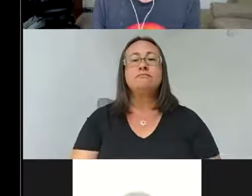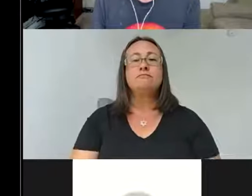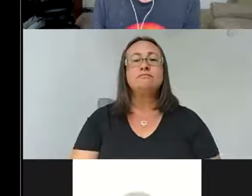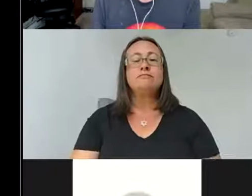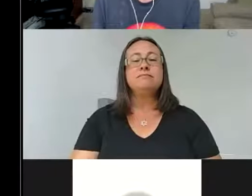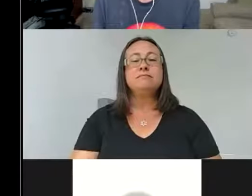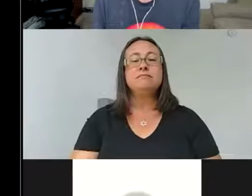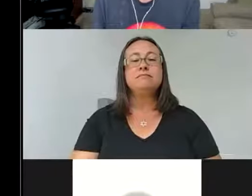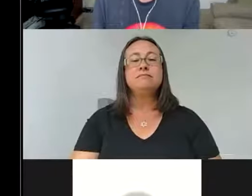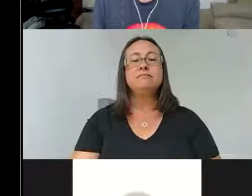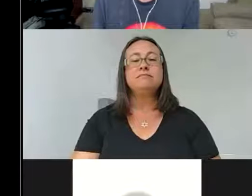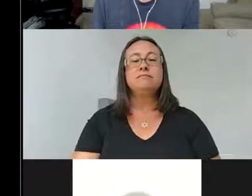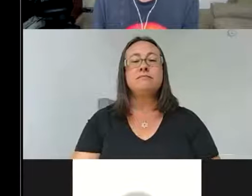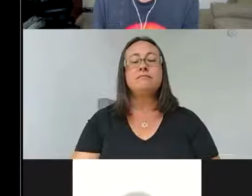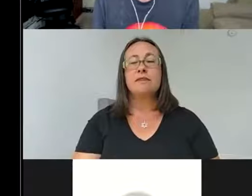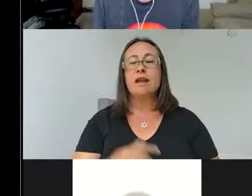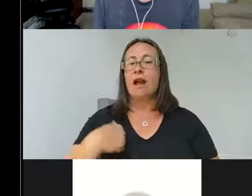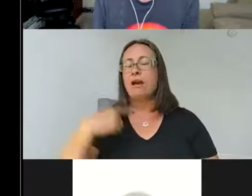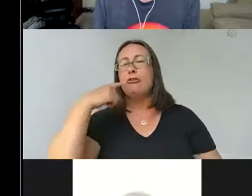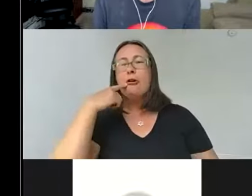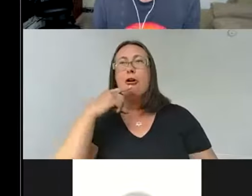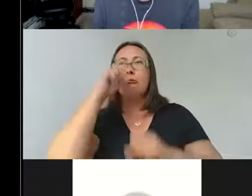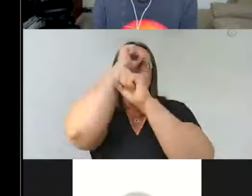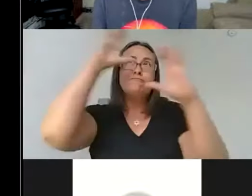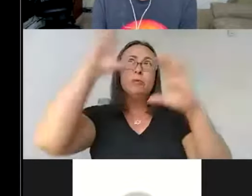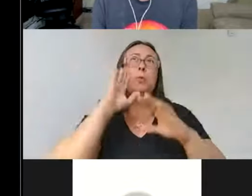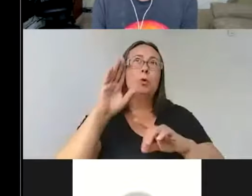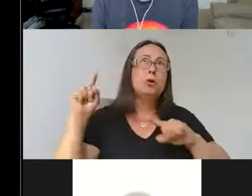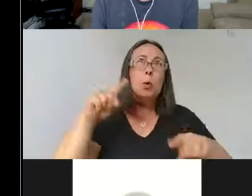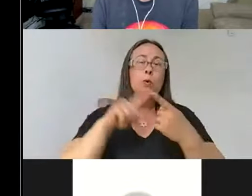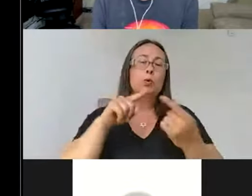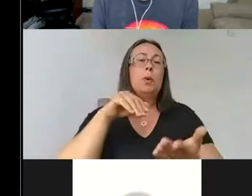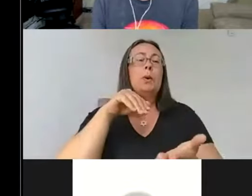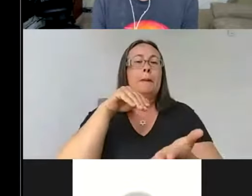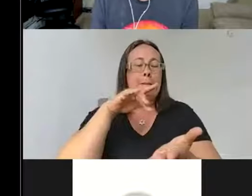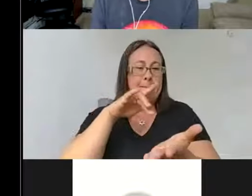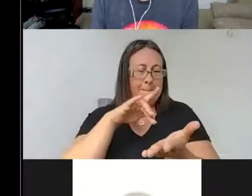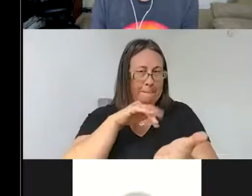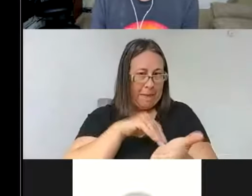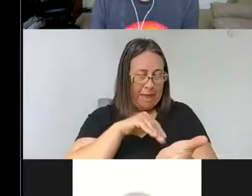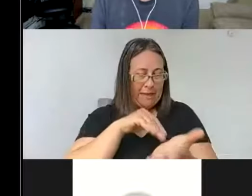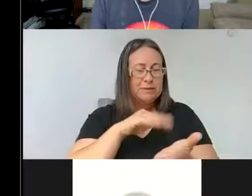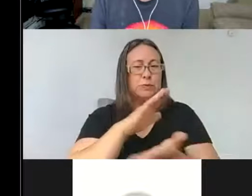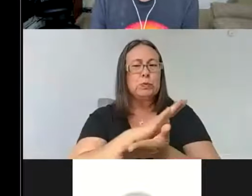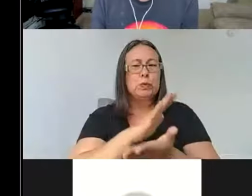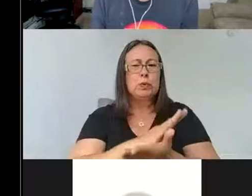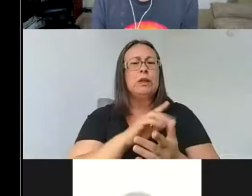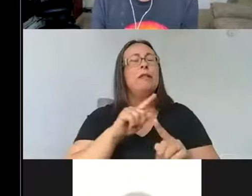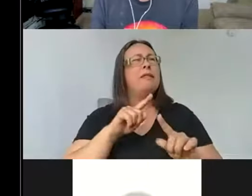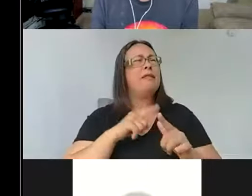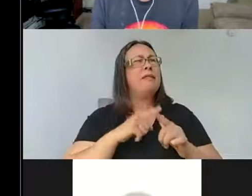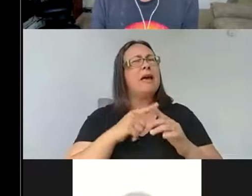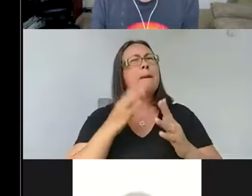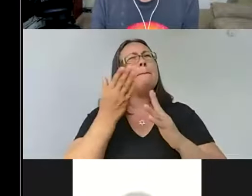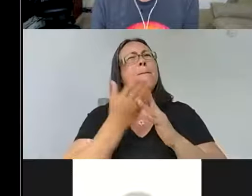I, thought I was going to go to med school. So I was a biological sciences major, pre-med. And then partway through, I thought,